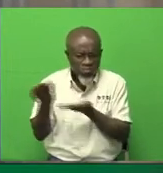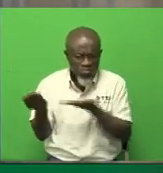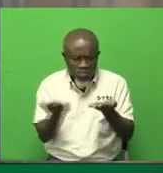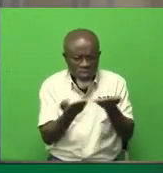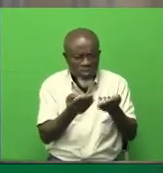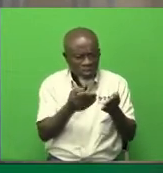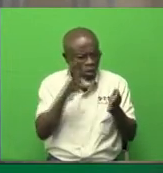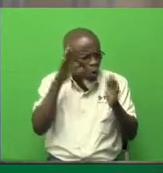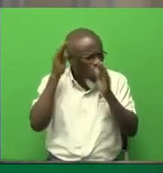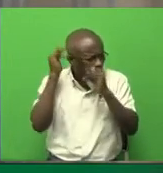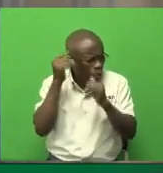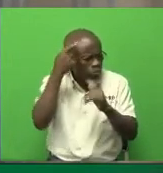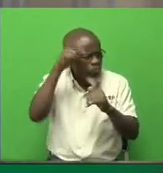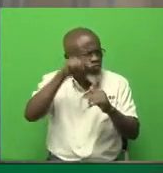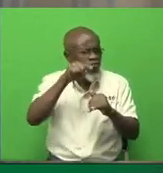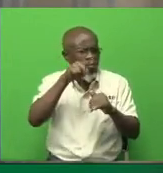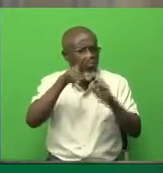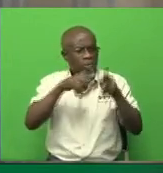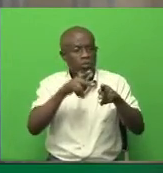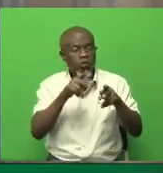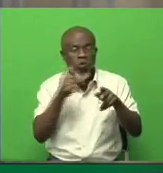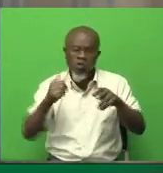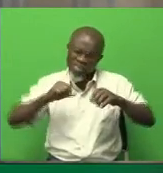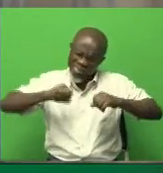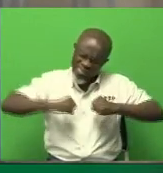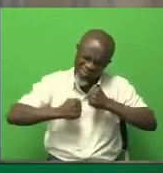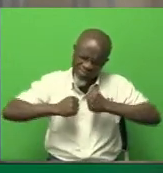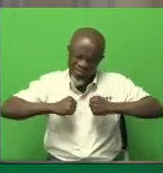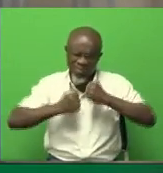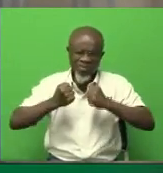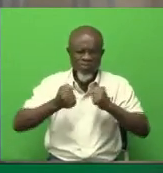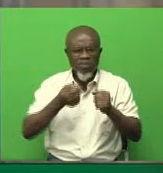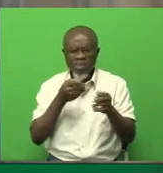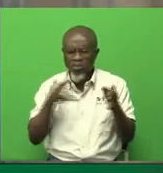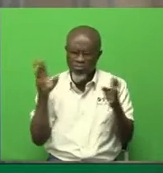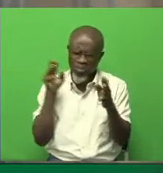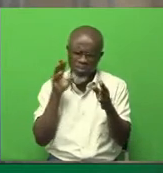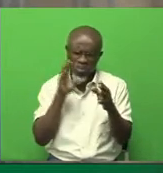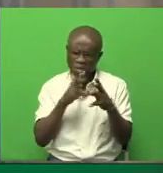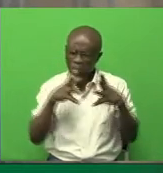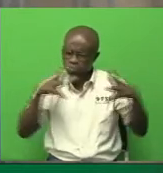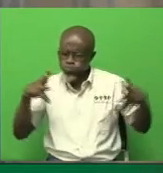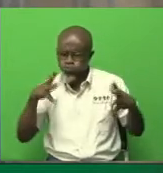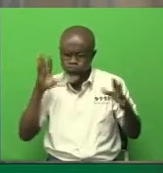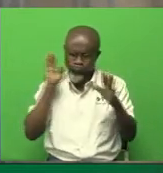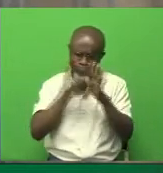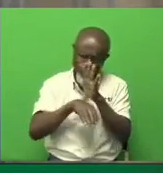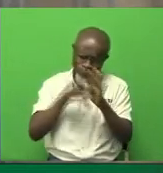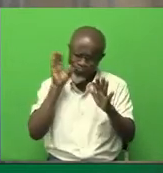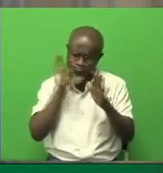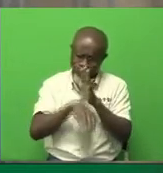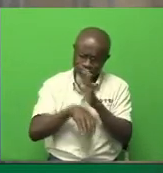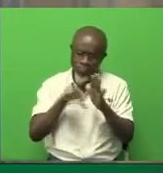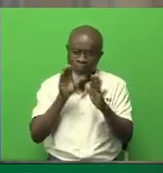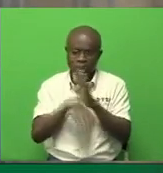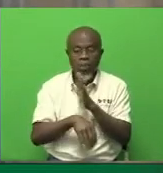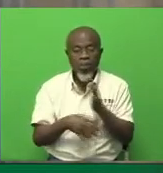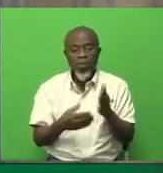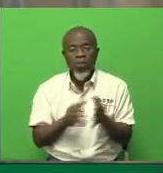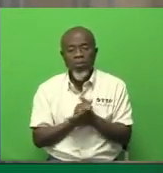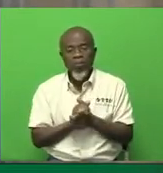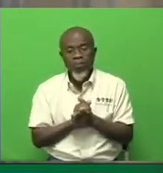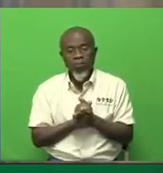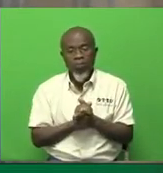suffering with the sketch of crime now this government had promised a border security agency